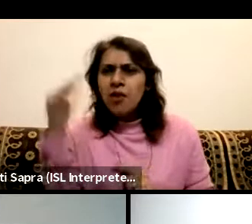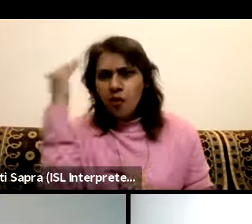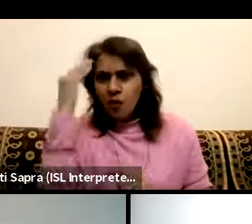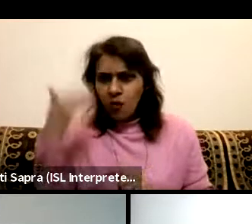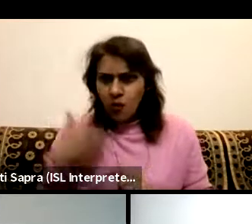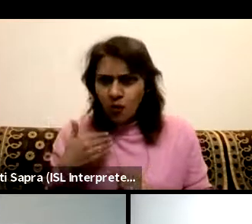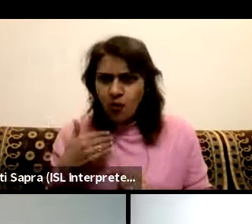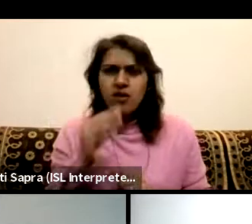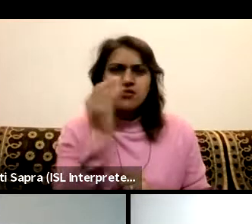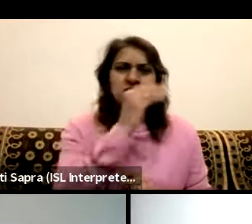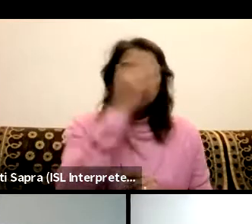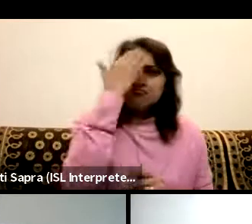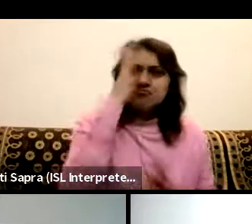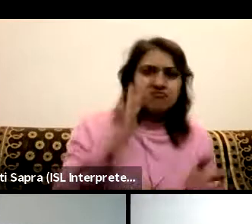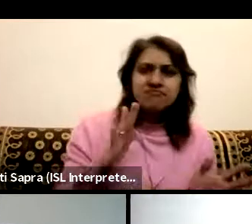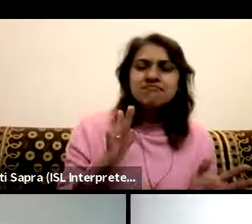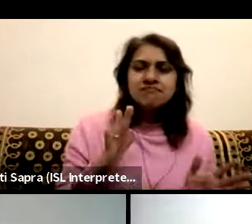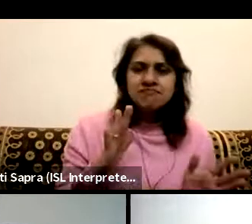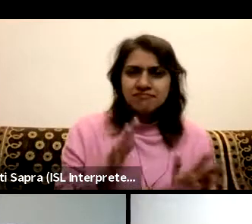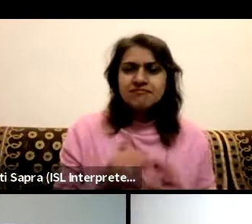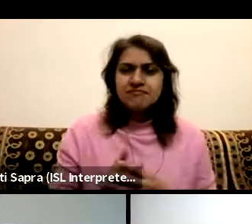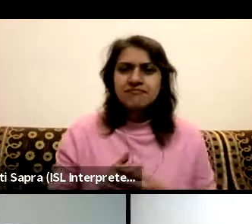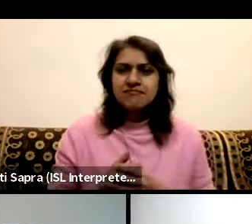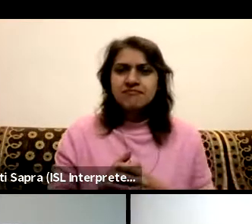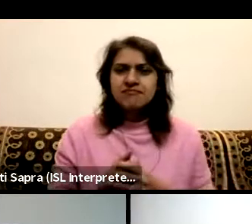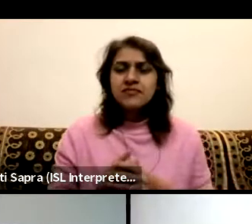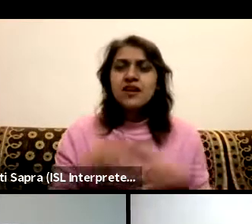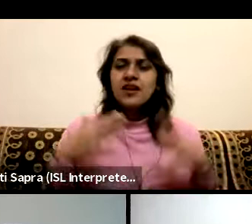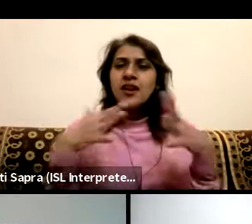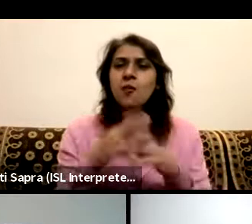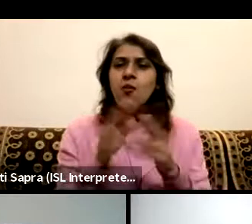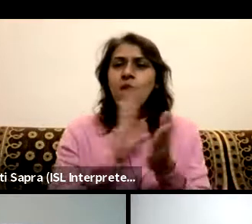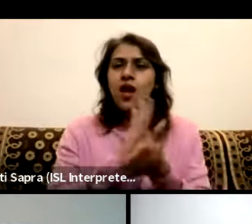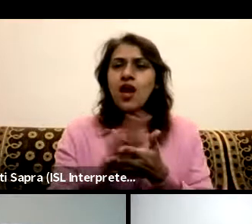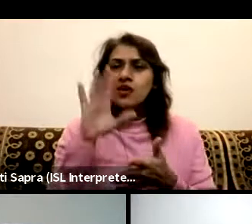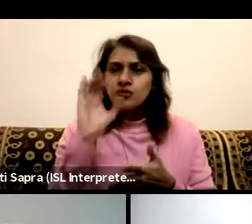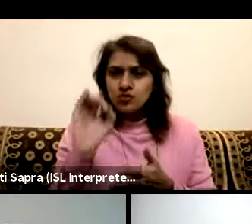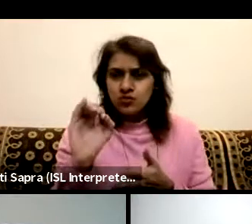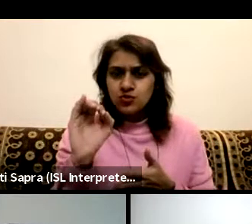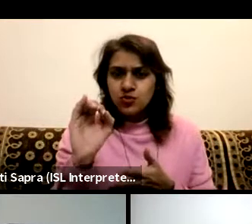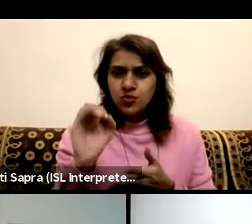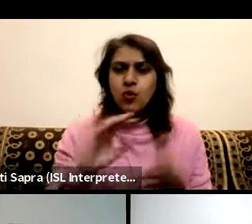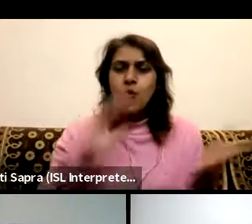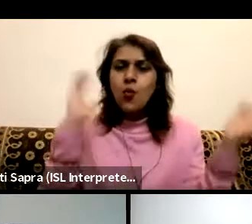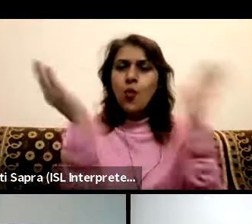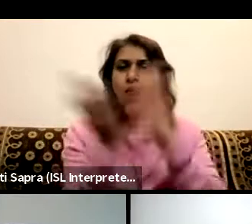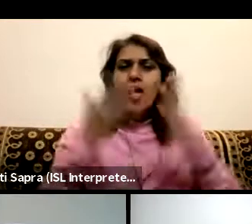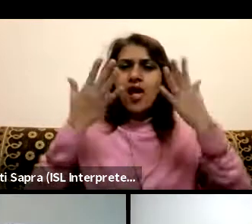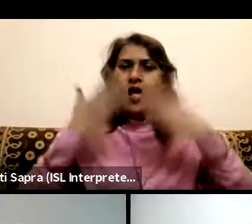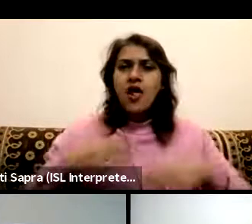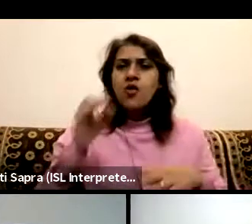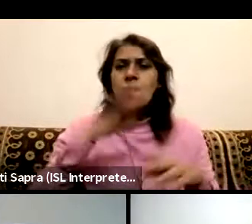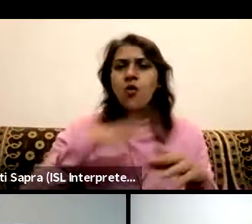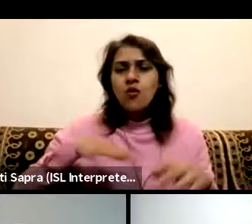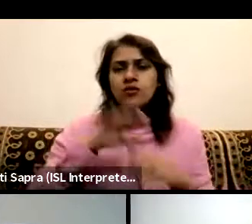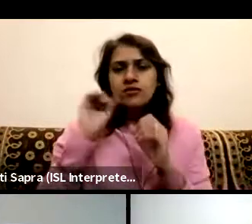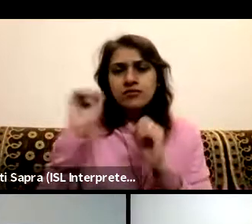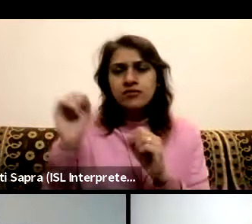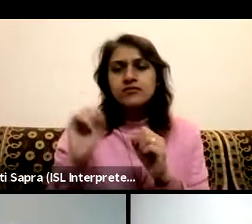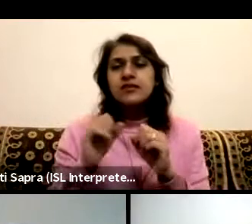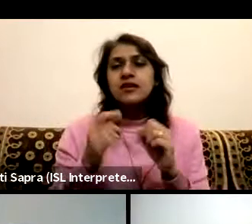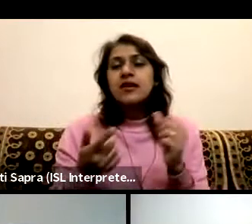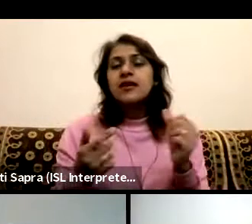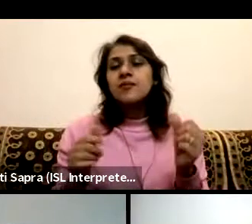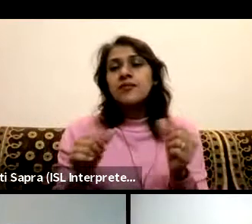know that I lead the WHO's World Health Organization's global program on assistive